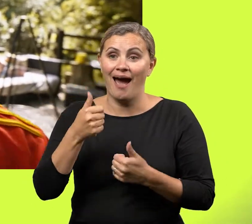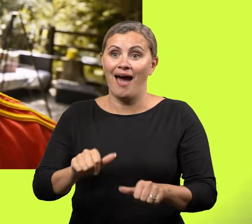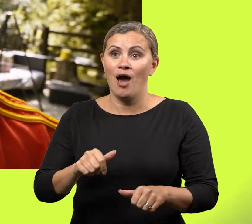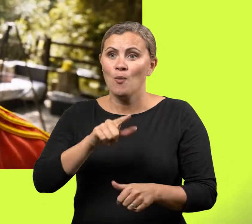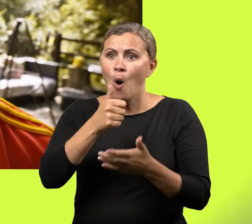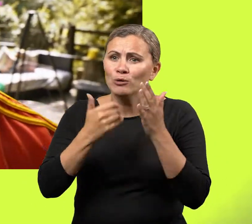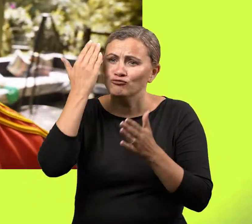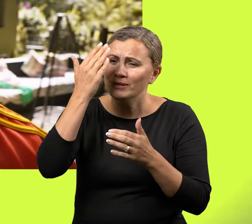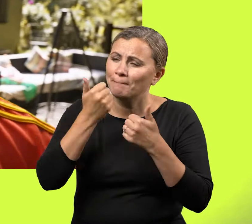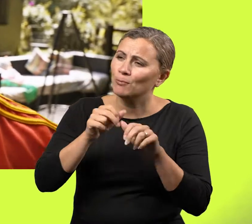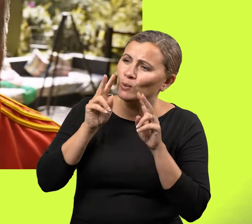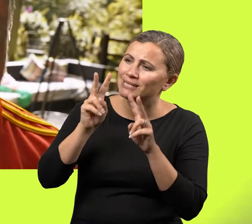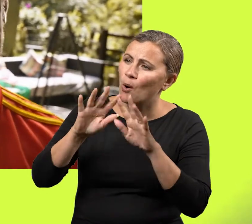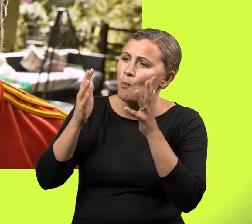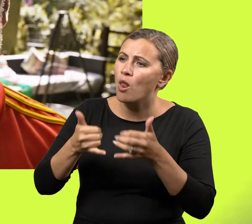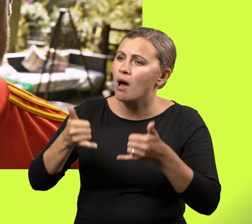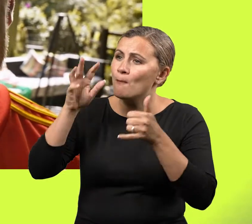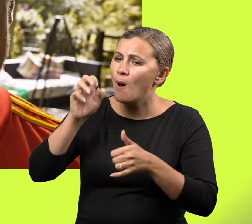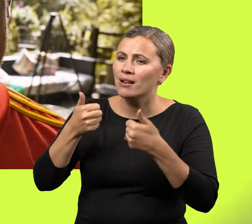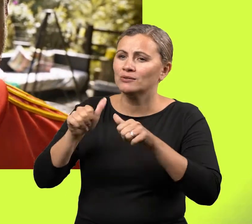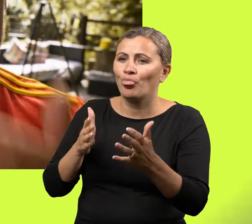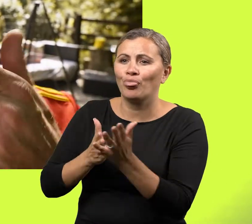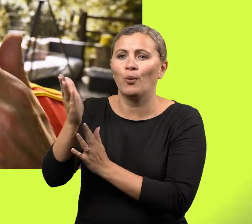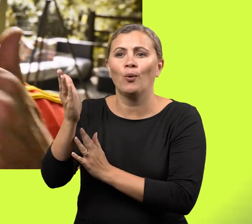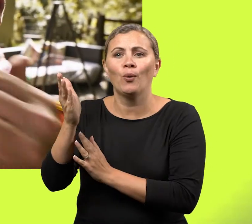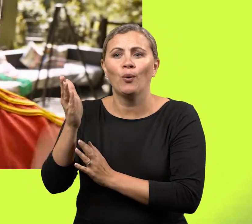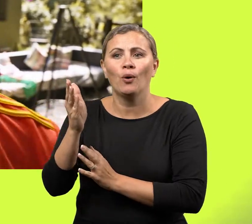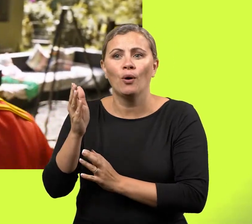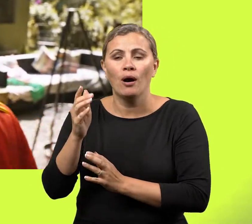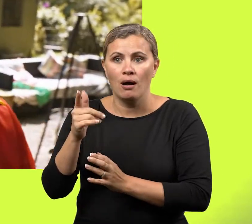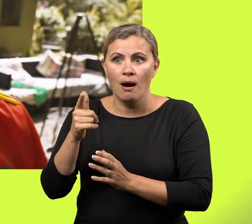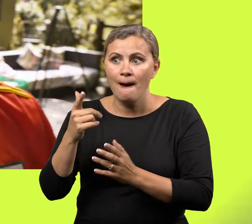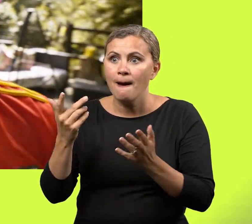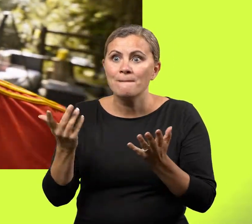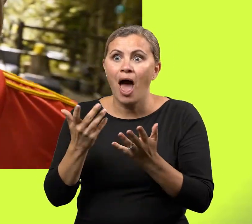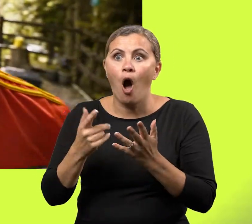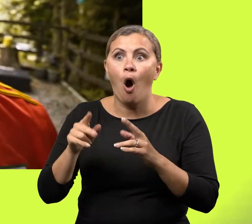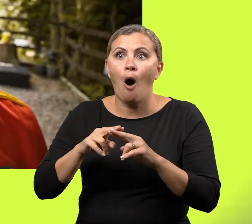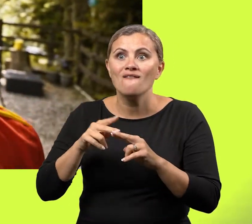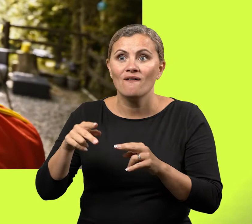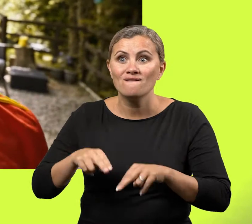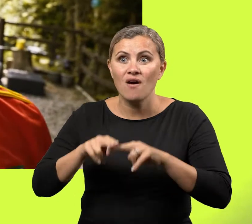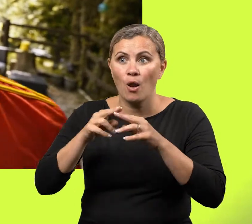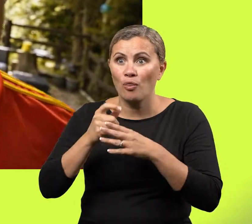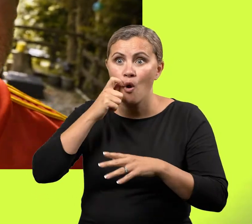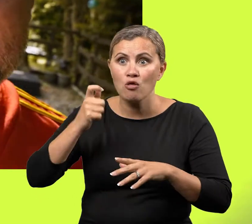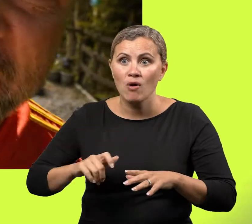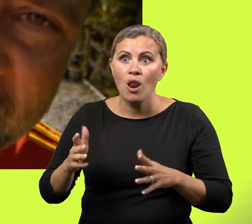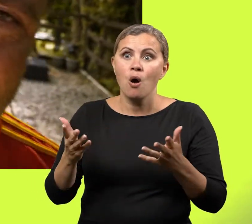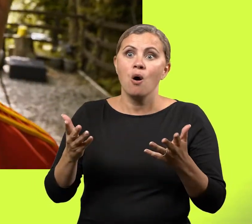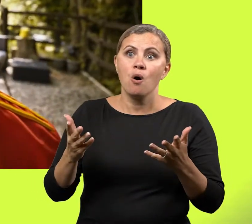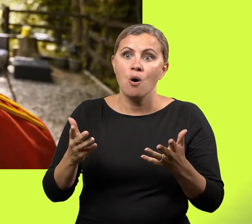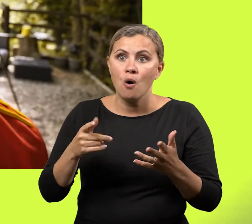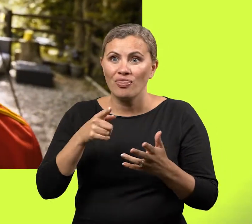And you always dreamed of seeing Wales in a World Cup. And that playoff final against the Ukraine, well, that was really